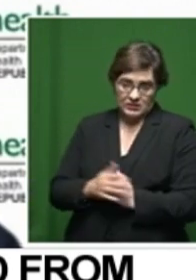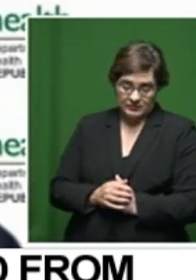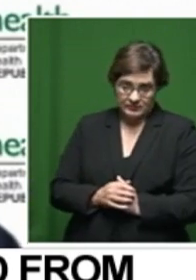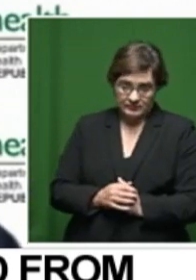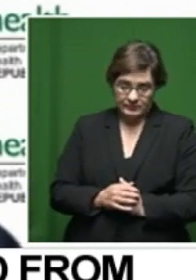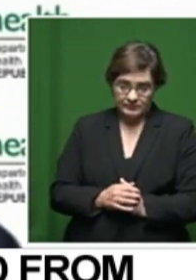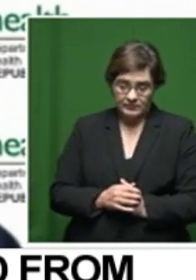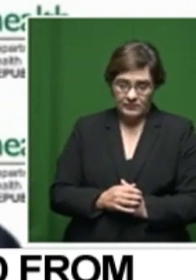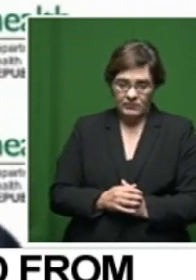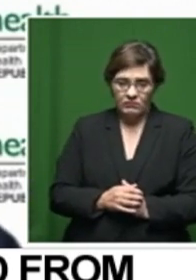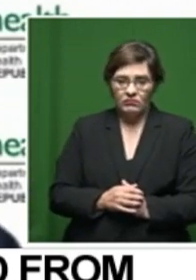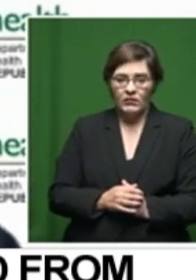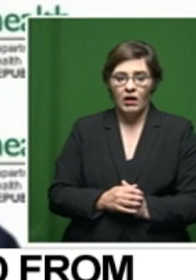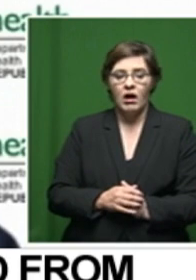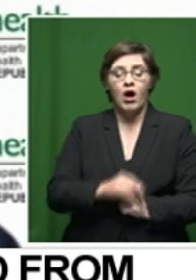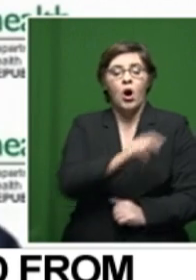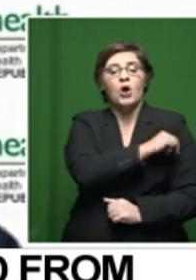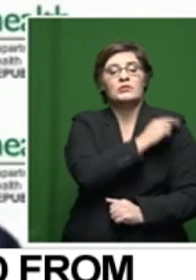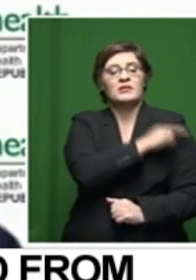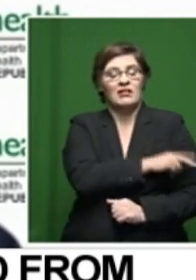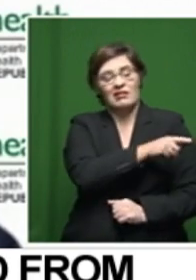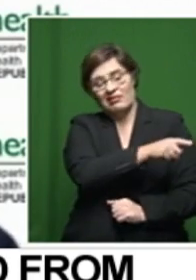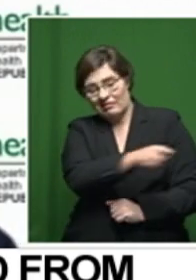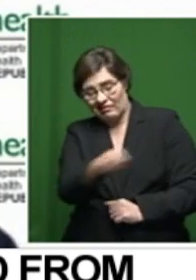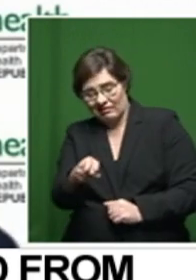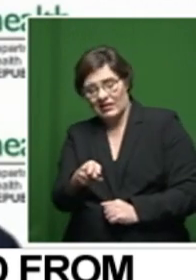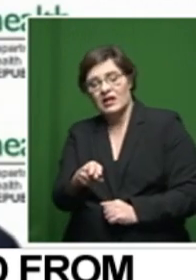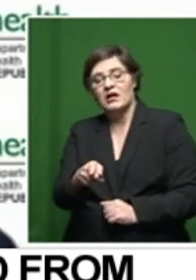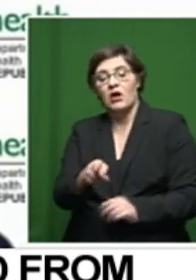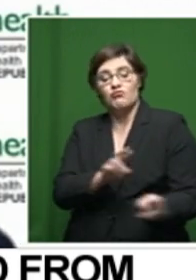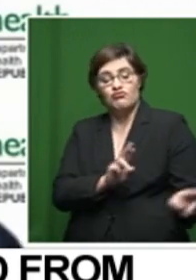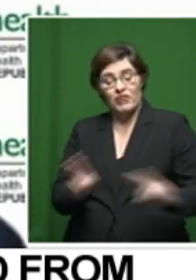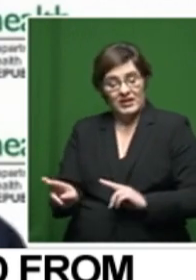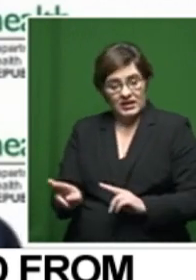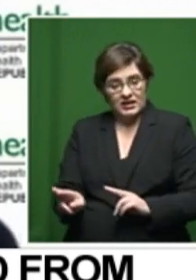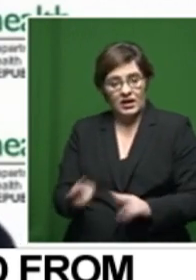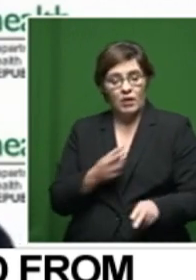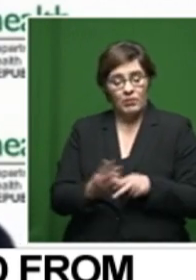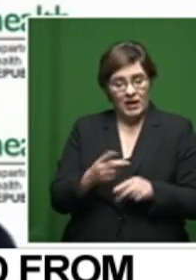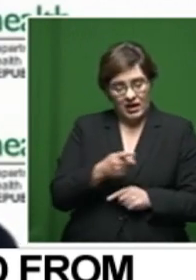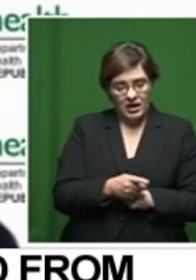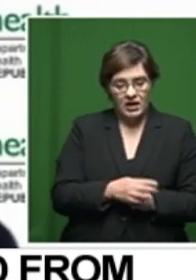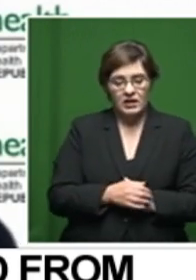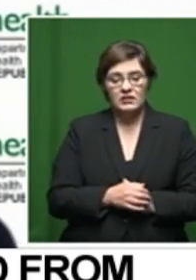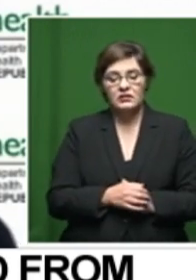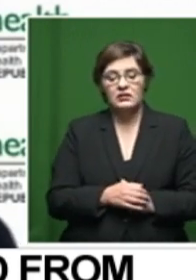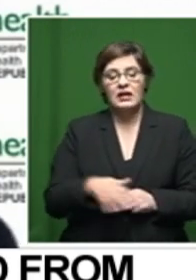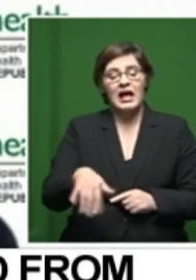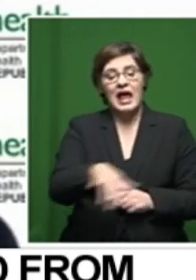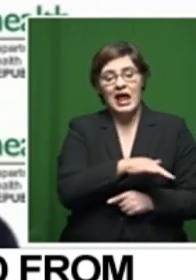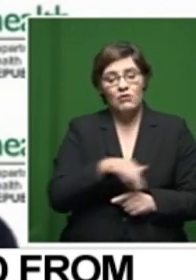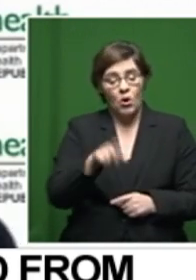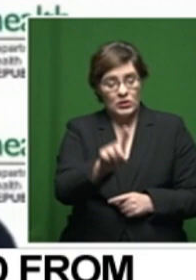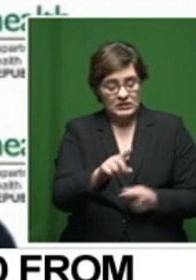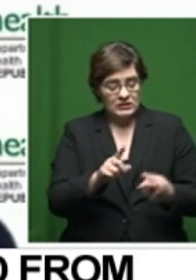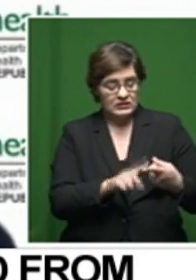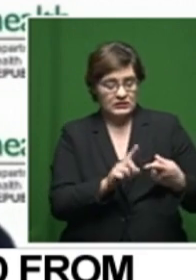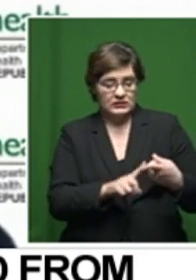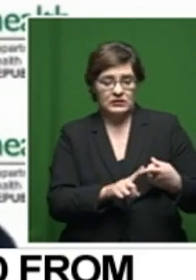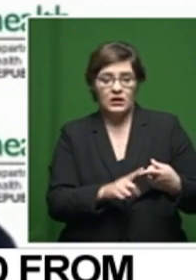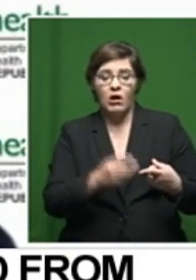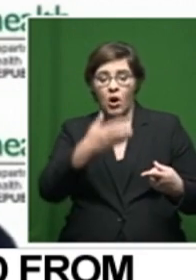The health facilities readiness in preparation for the fourth wave is addressing areas such as availability